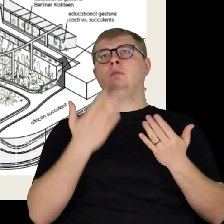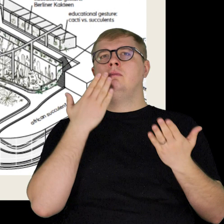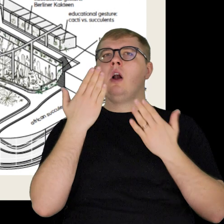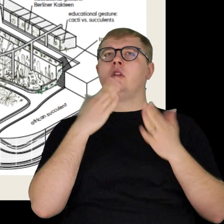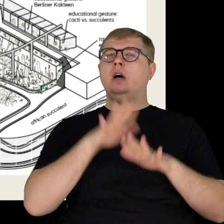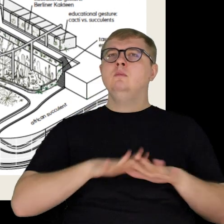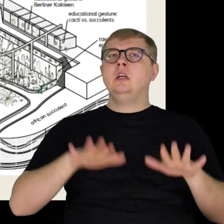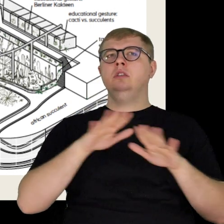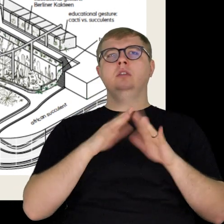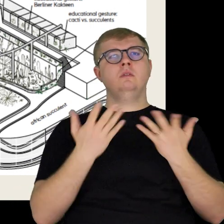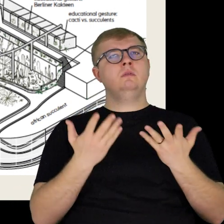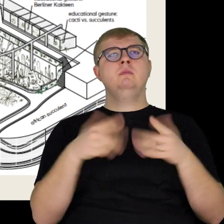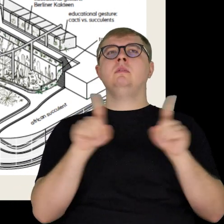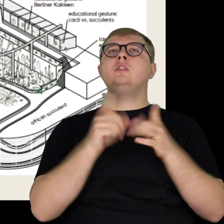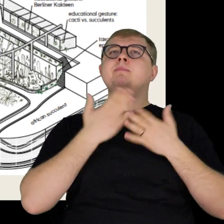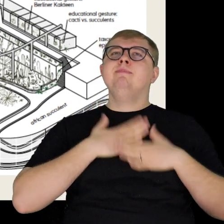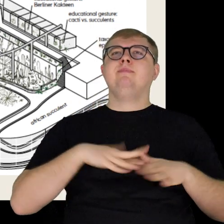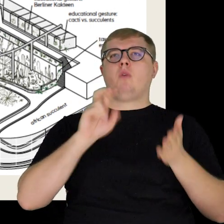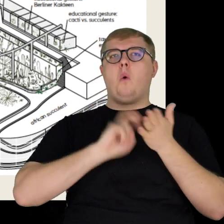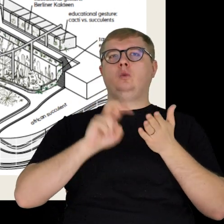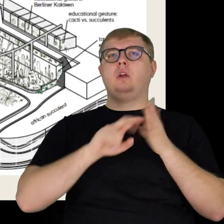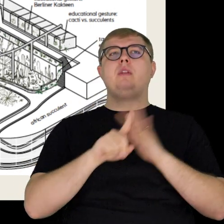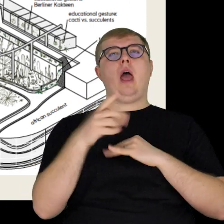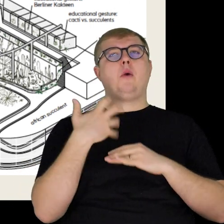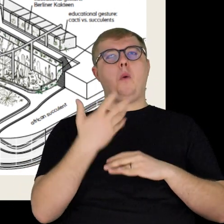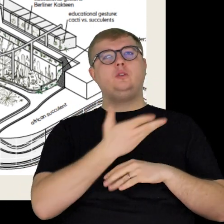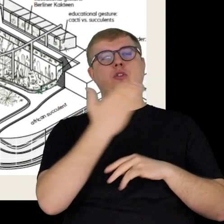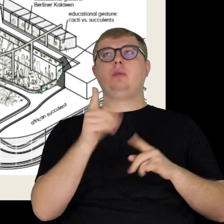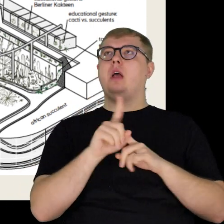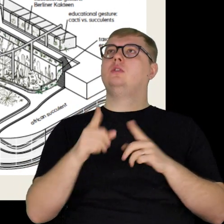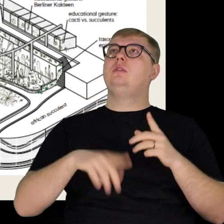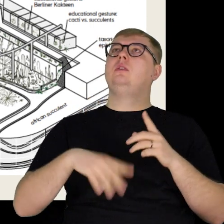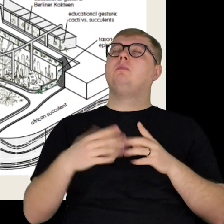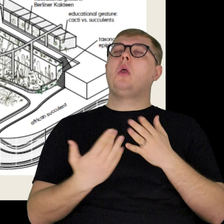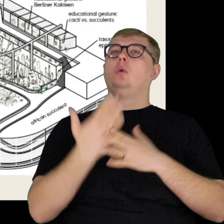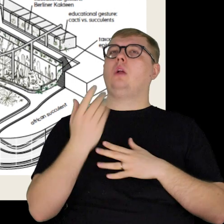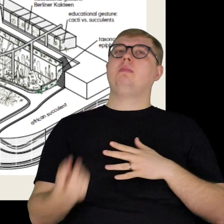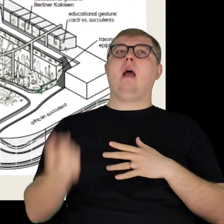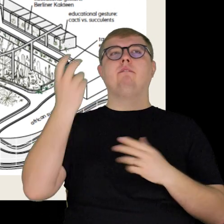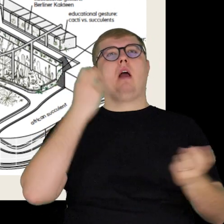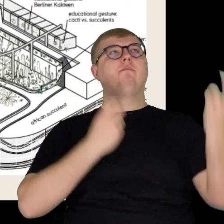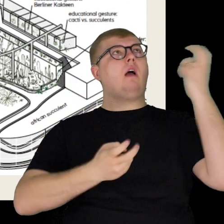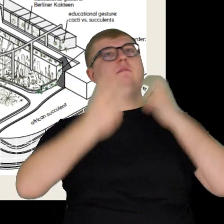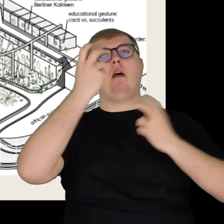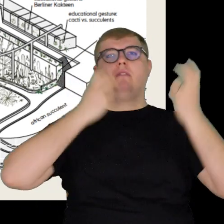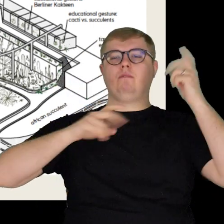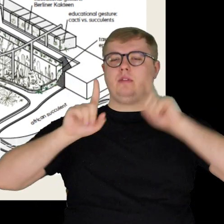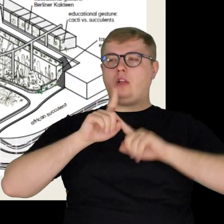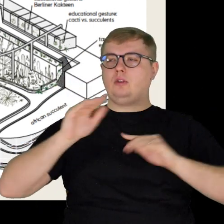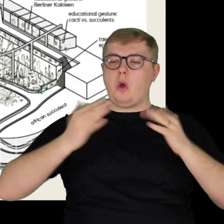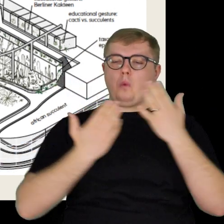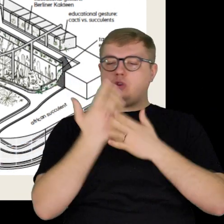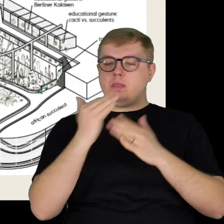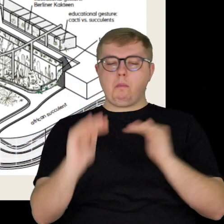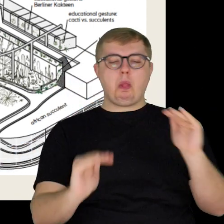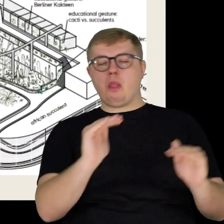nice to move around for visitors, in contrasting tall plants that look like kind of high rises to low rise plants that look like finer grains of a